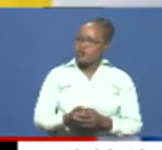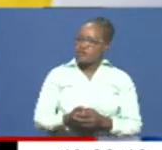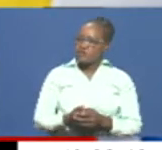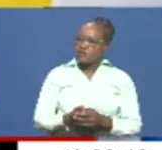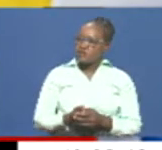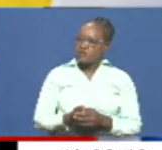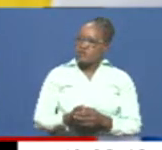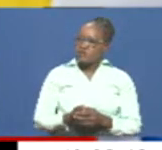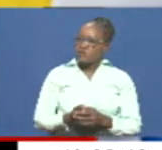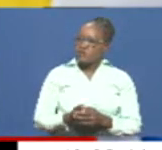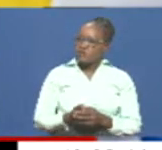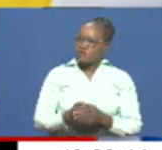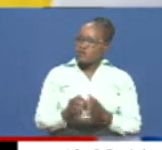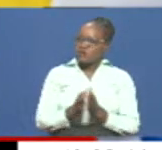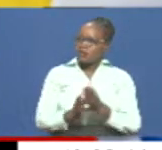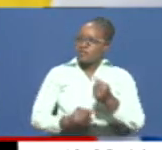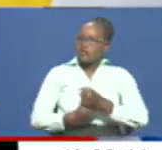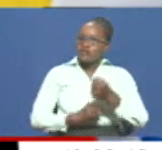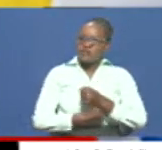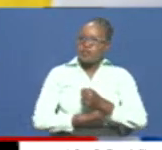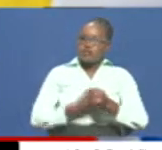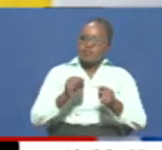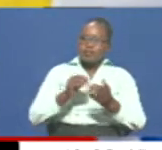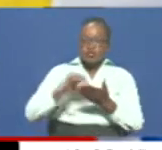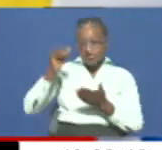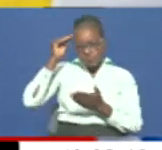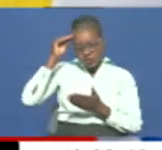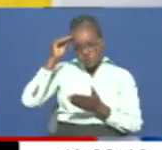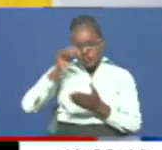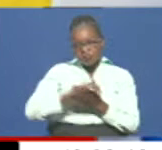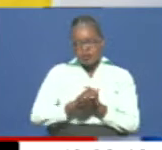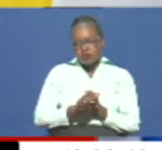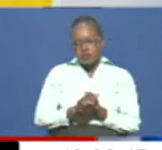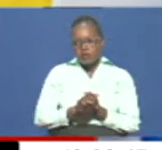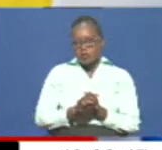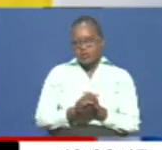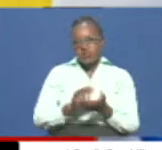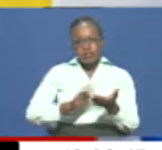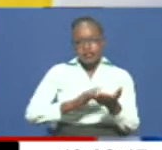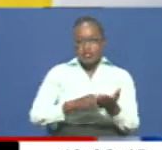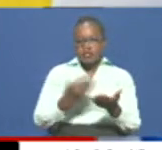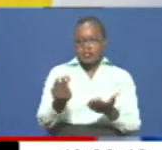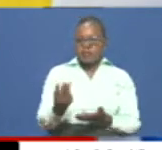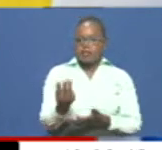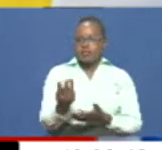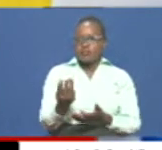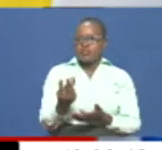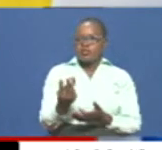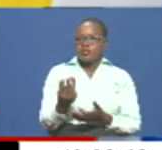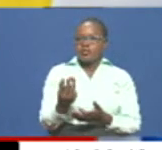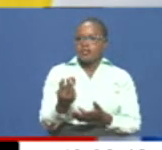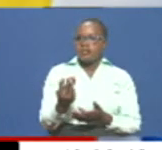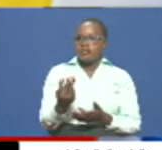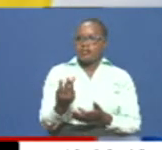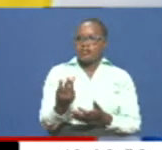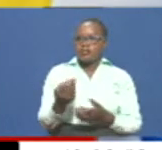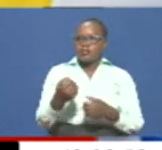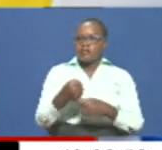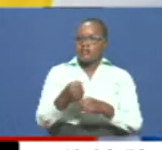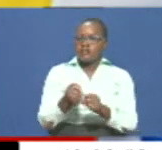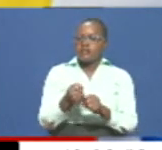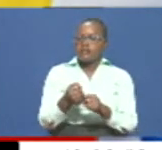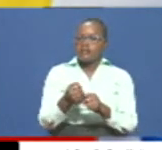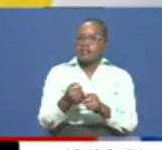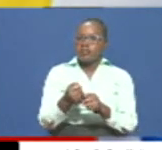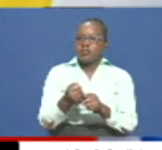main support organization. So I have two or three comments that I would want to make, and I want to begin